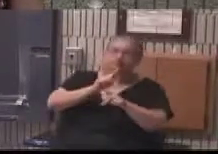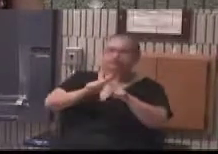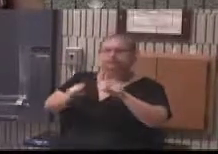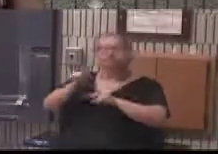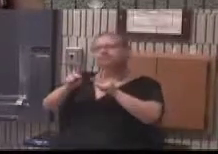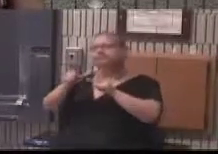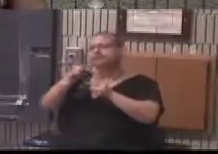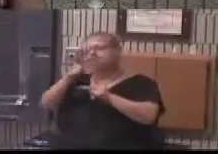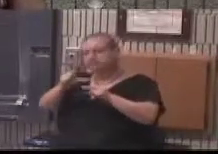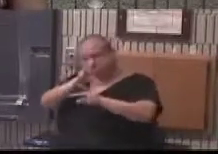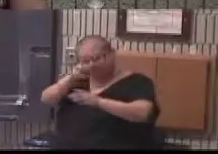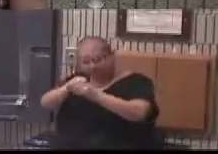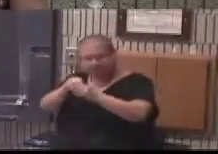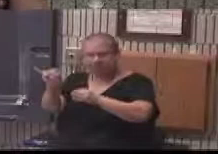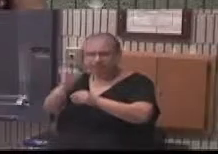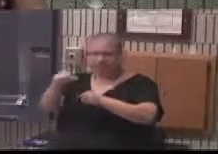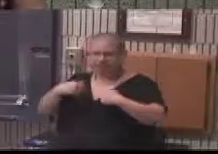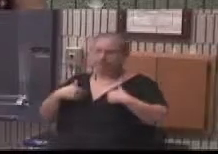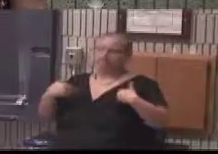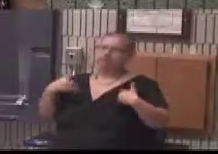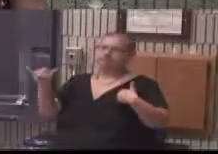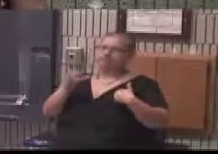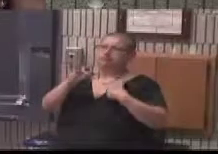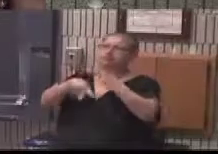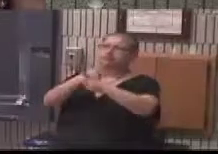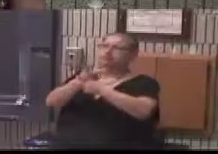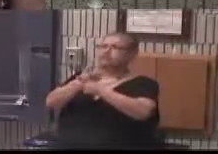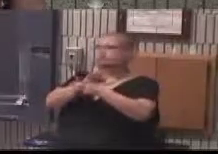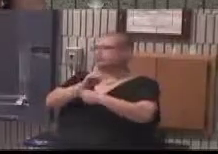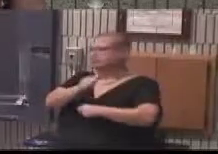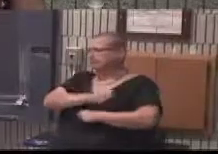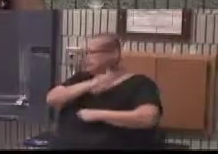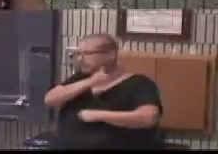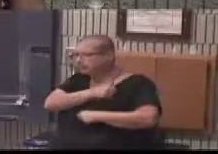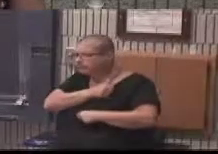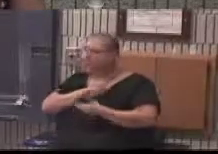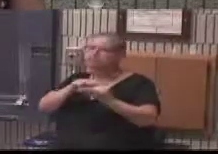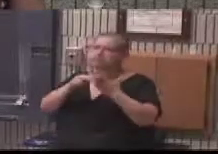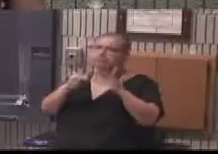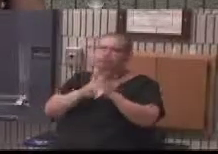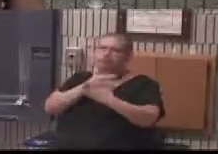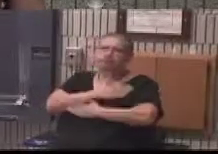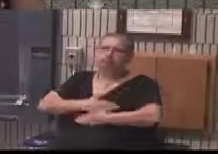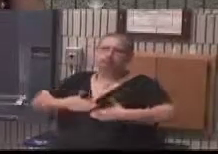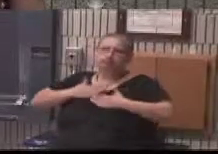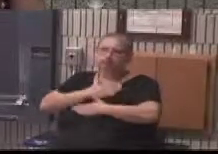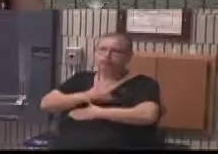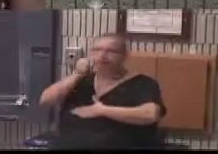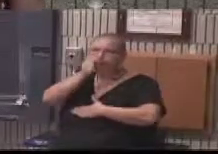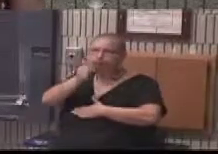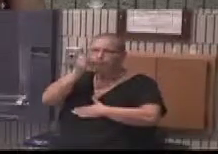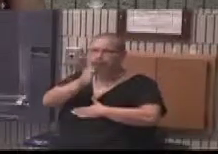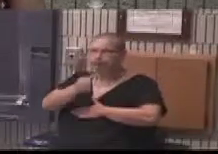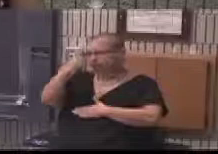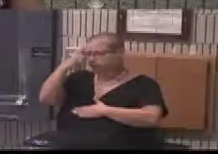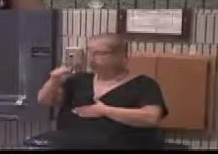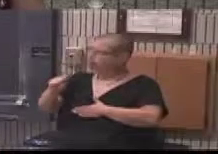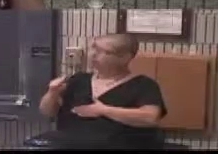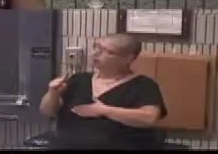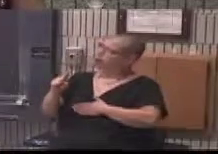me very much have that same attitude where they're really enjoying every day for what it is